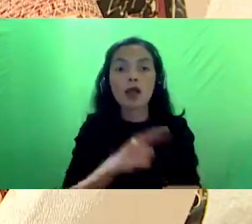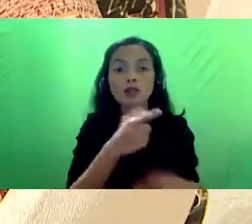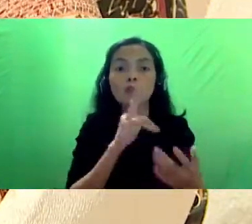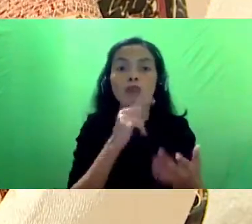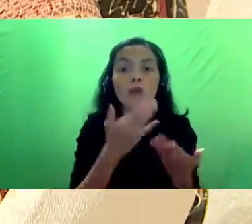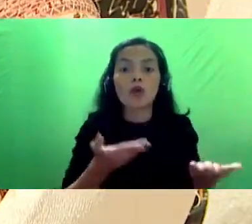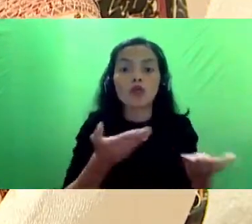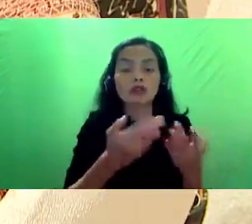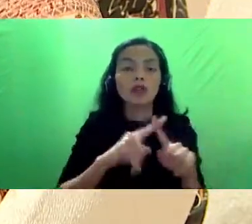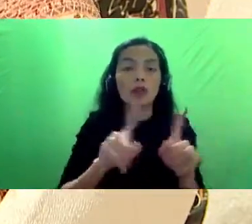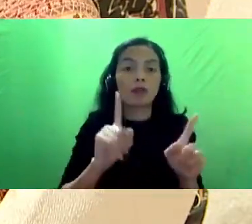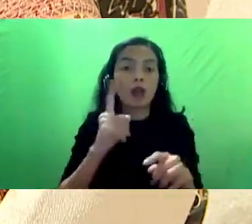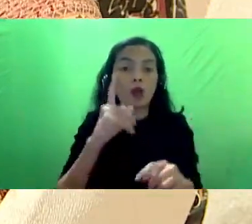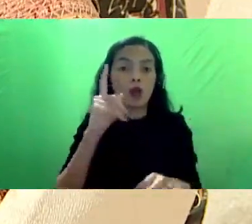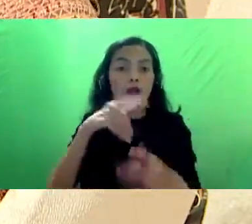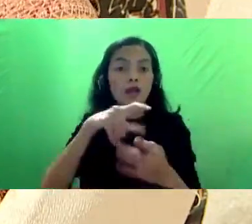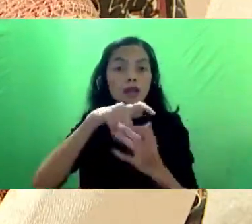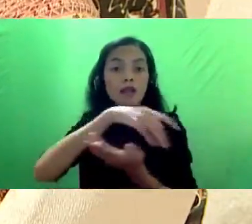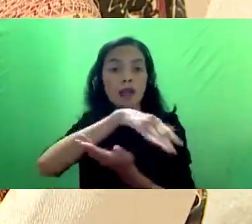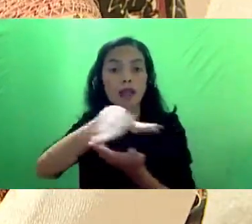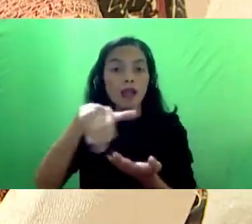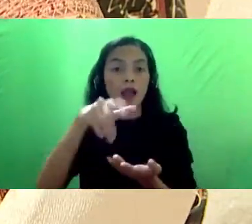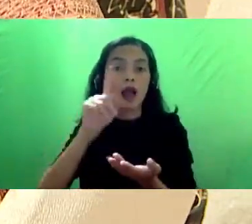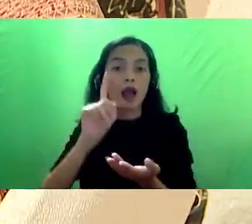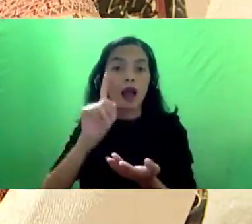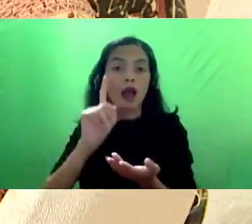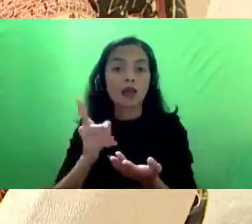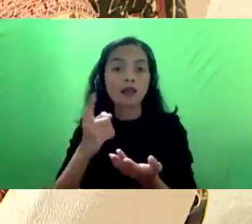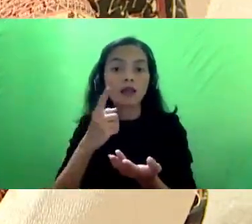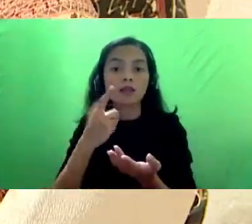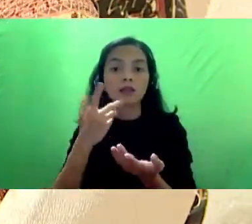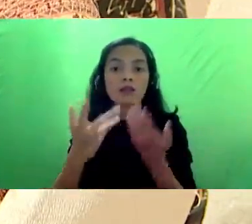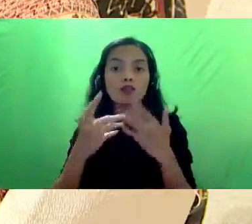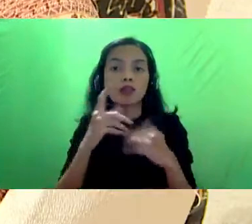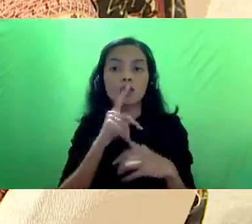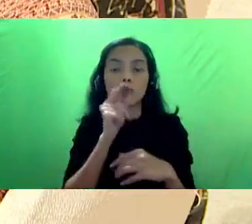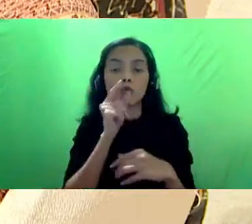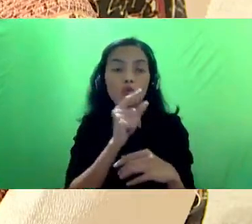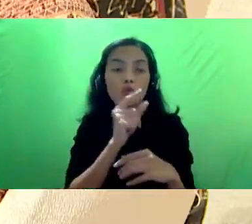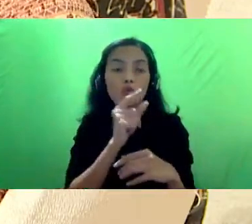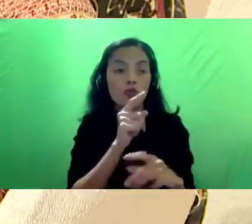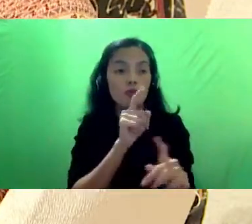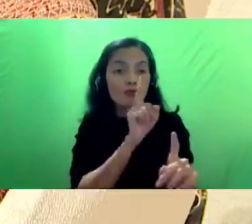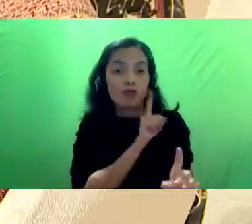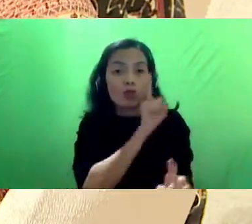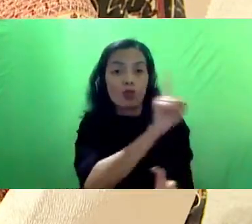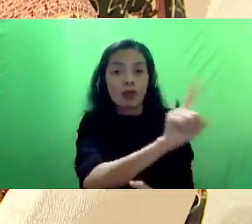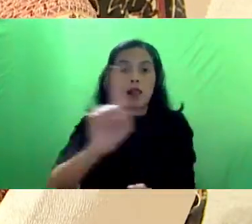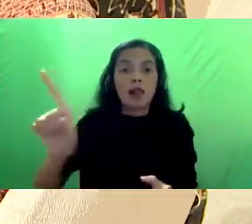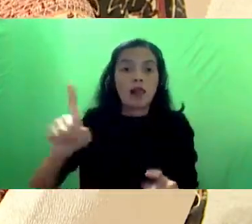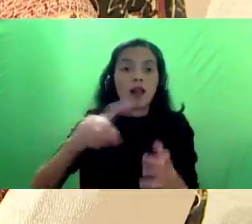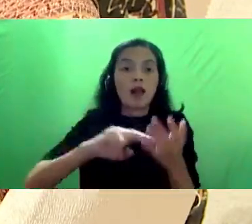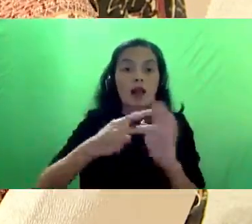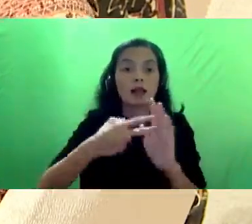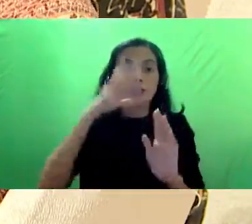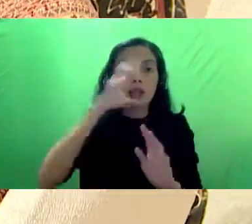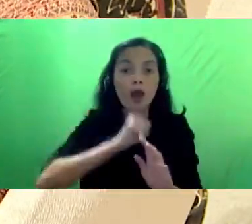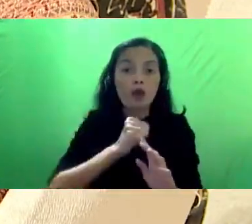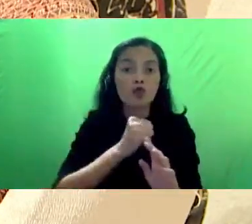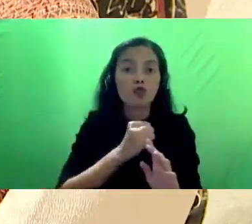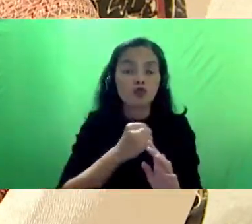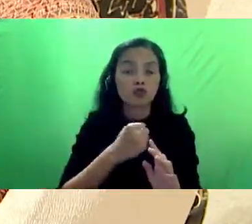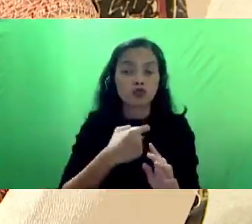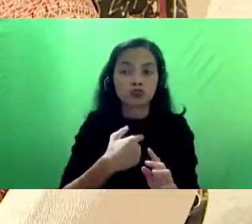database on individual level, then we will know exactly the conditions of the elderly and